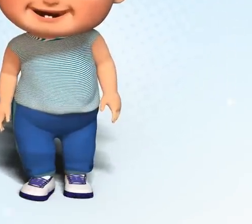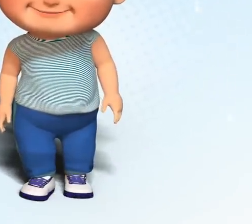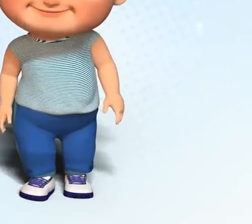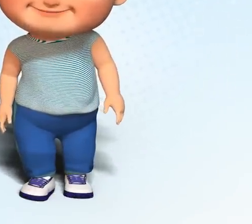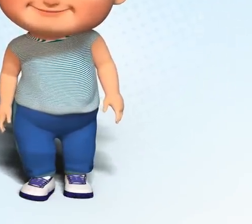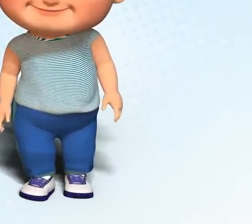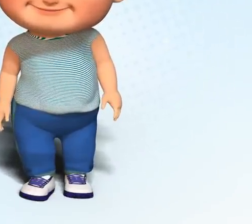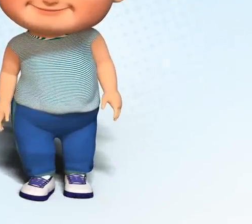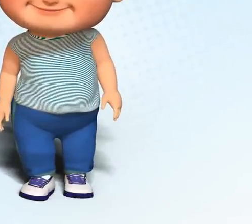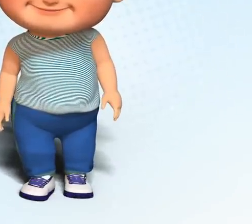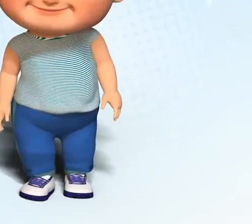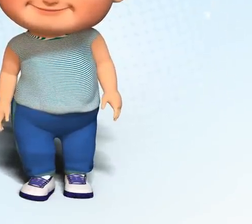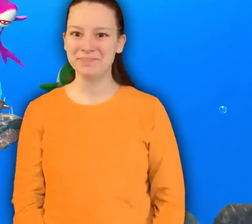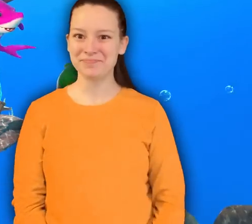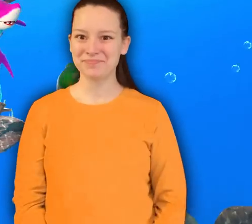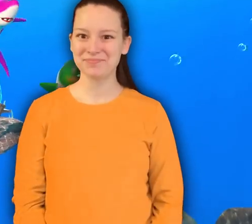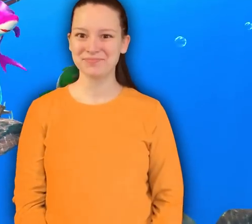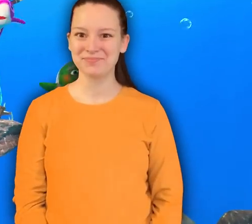baby tune